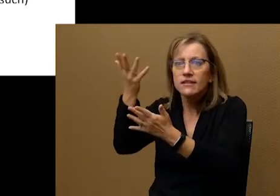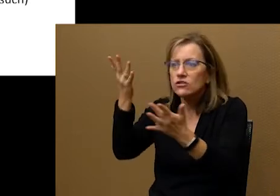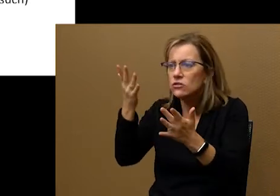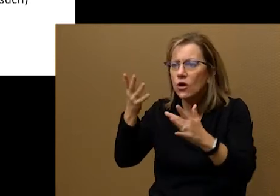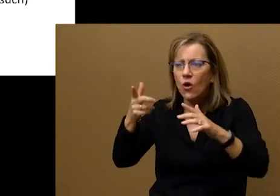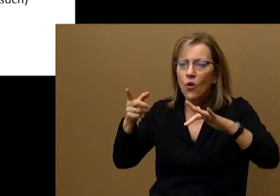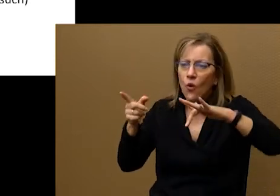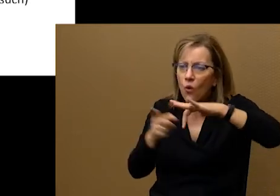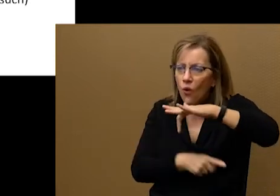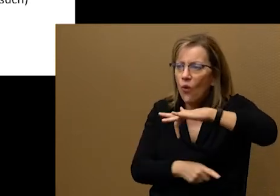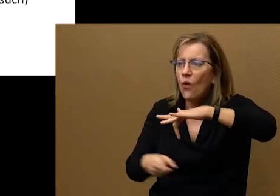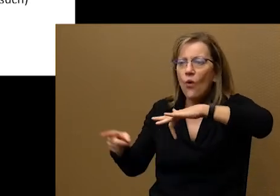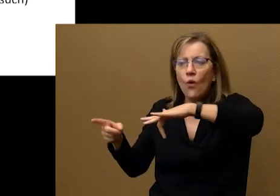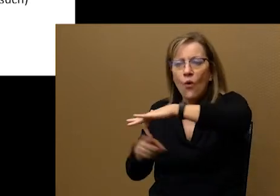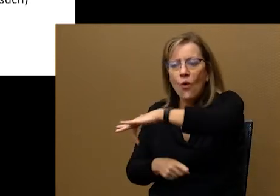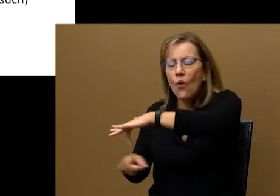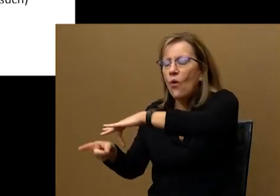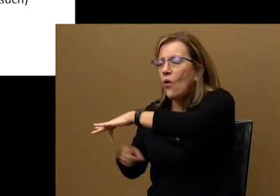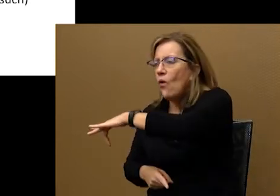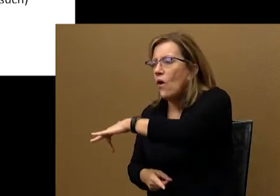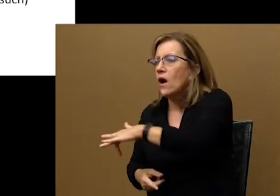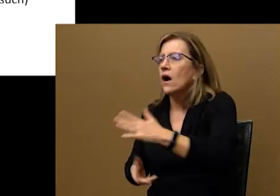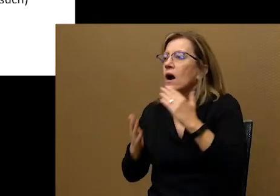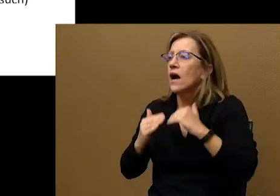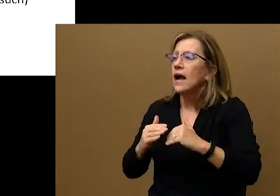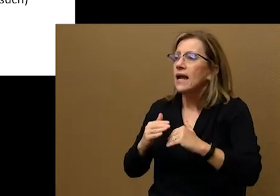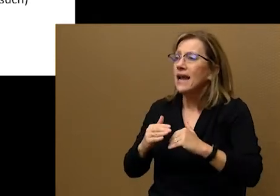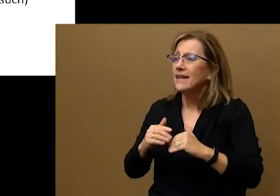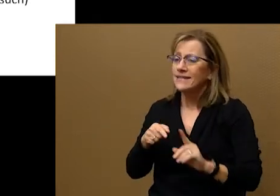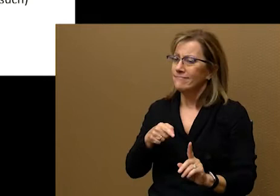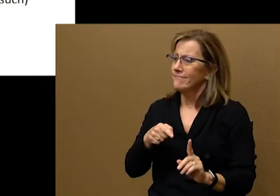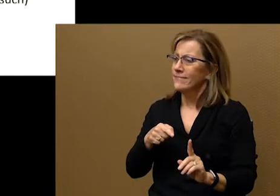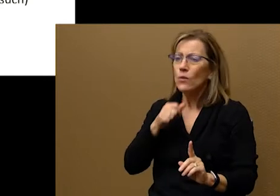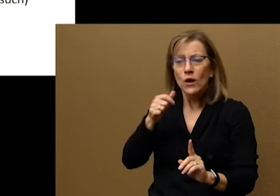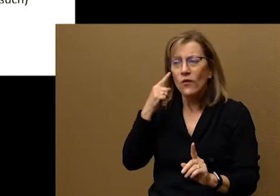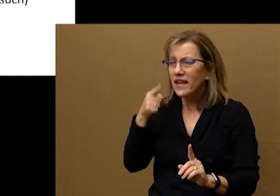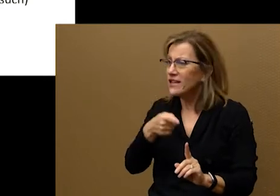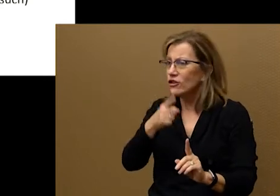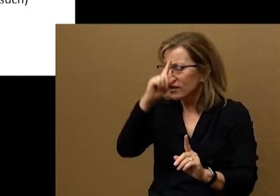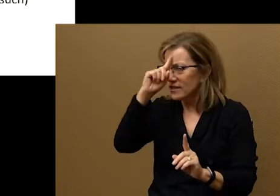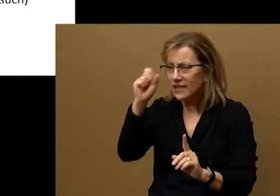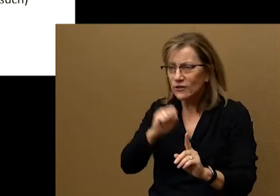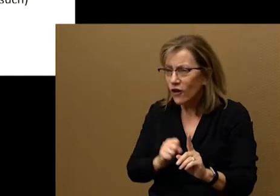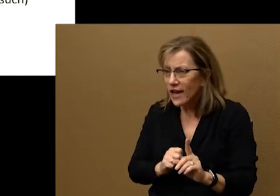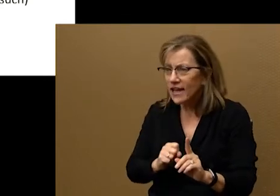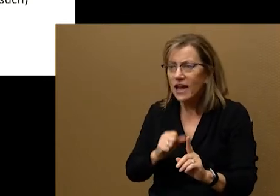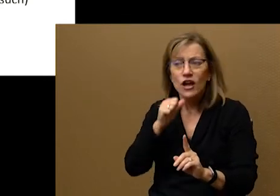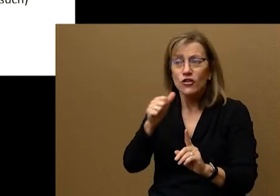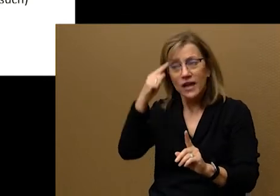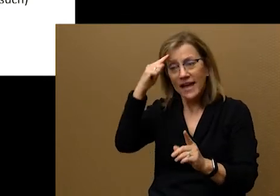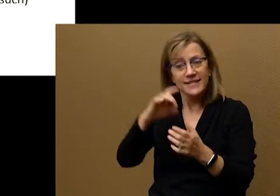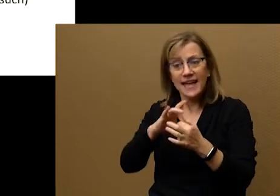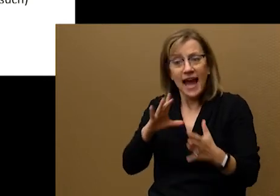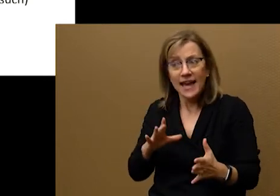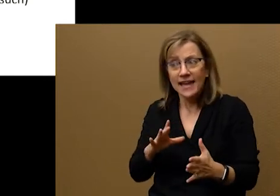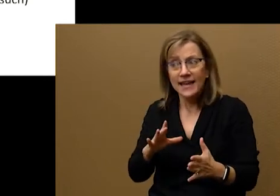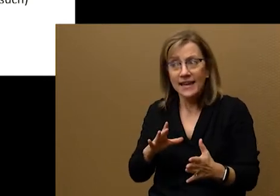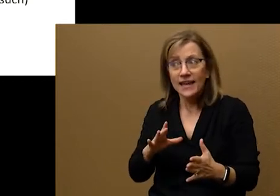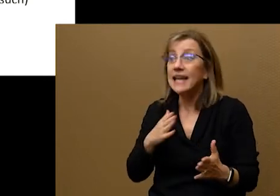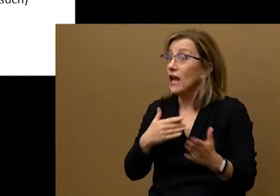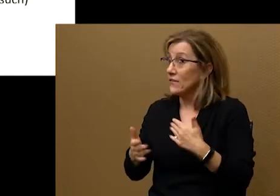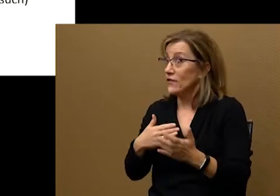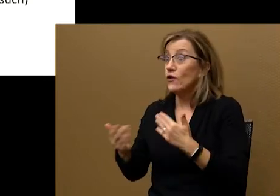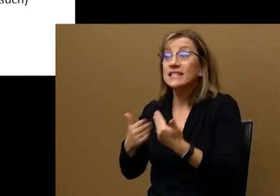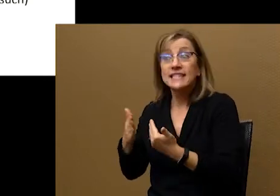the person knows. And we don't think they have schizophrenia or psychotic. That's not it.